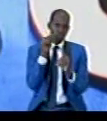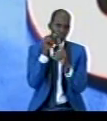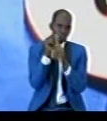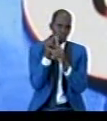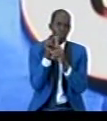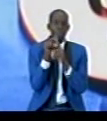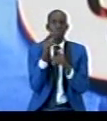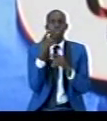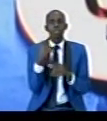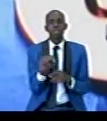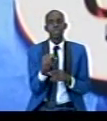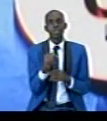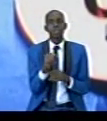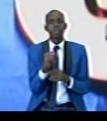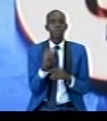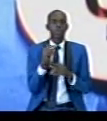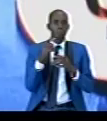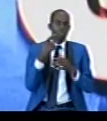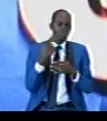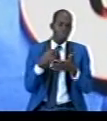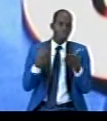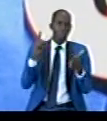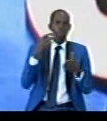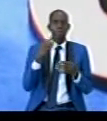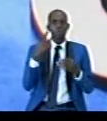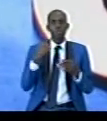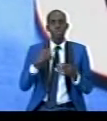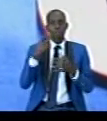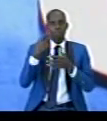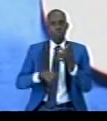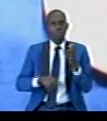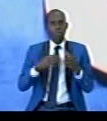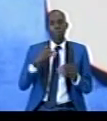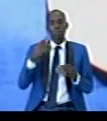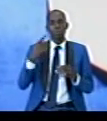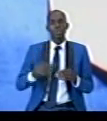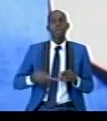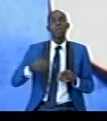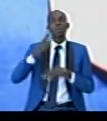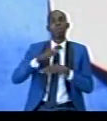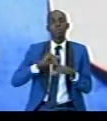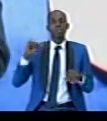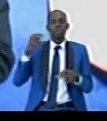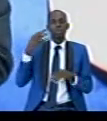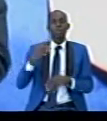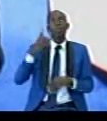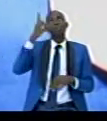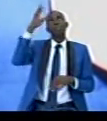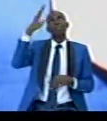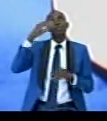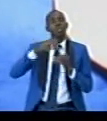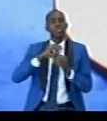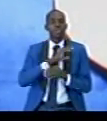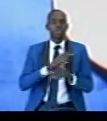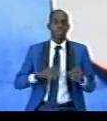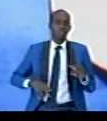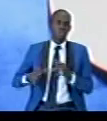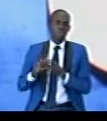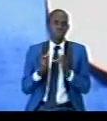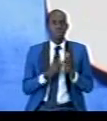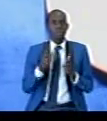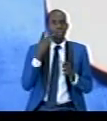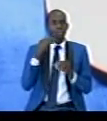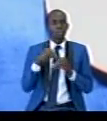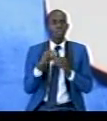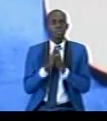the prize of the high calling of God in Christ Jesus. Look at Acts chapter 20, reading from